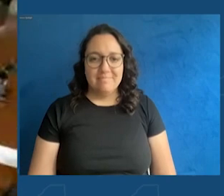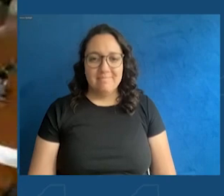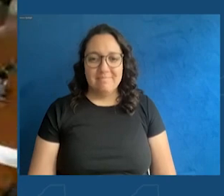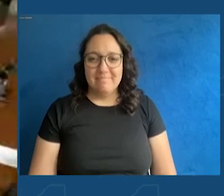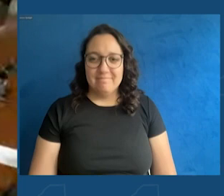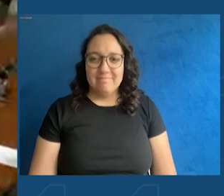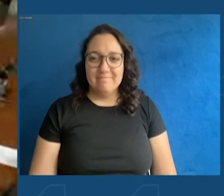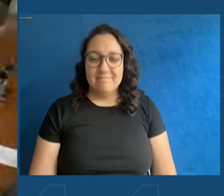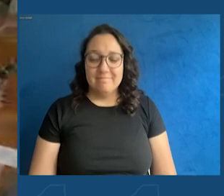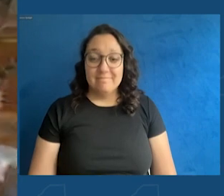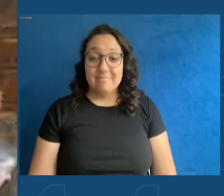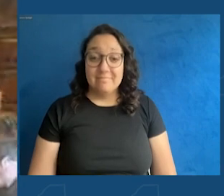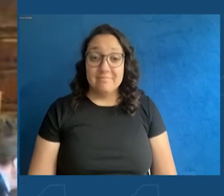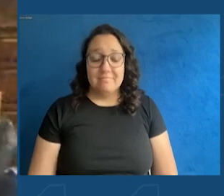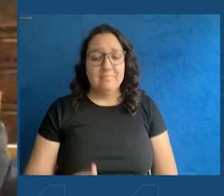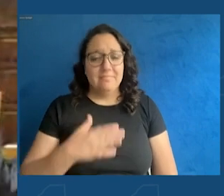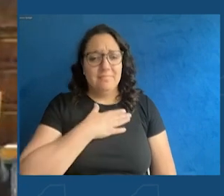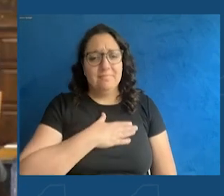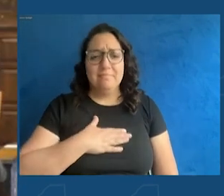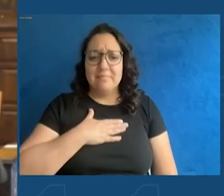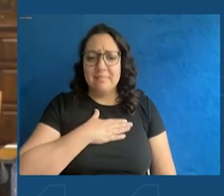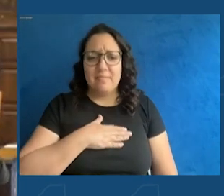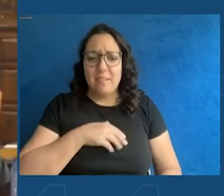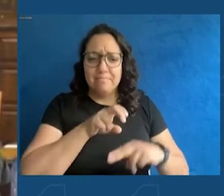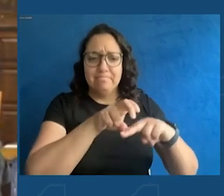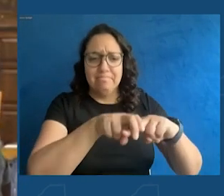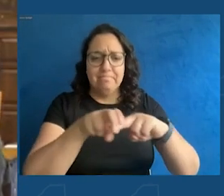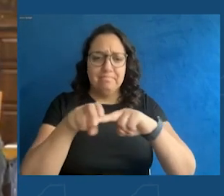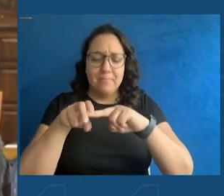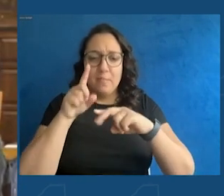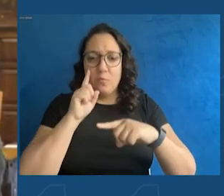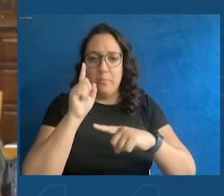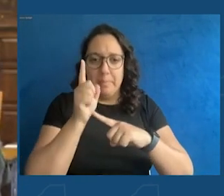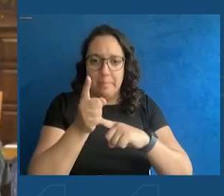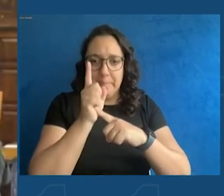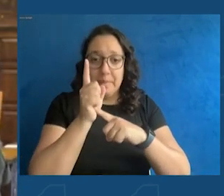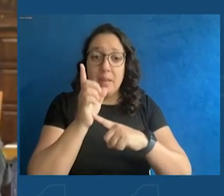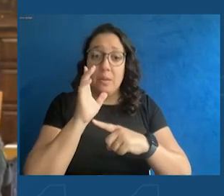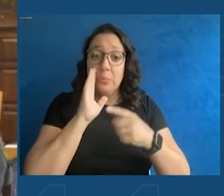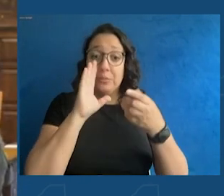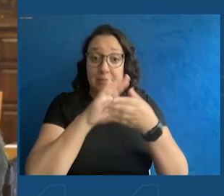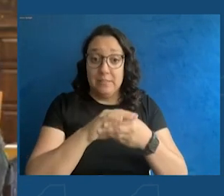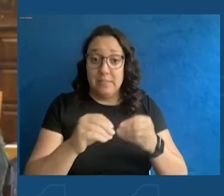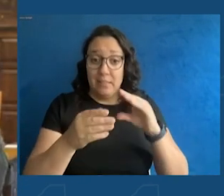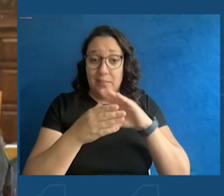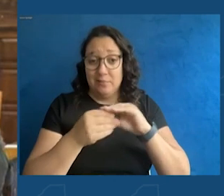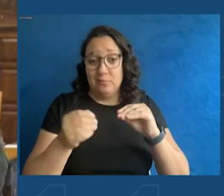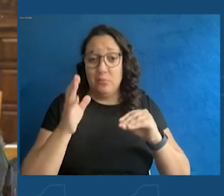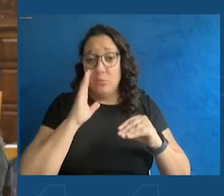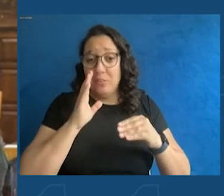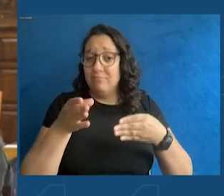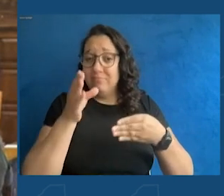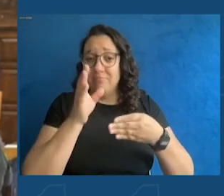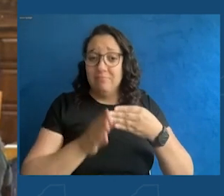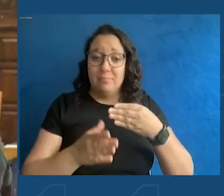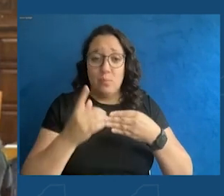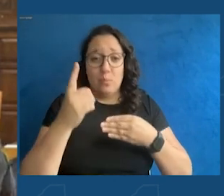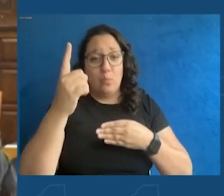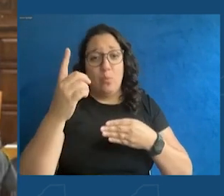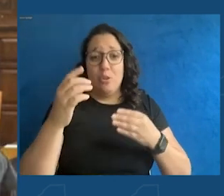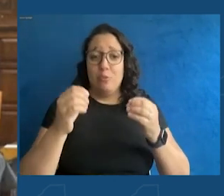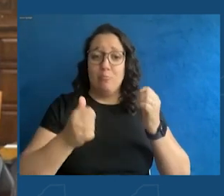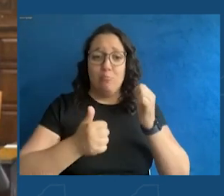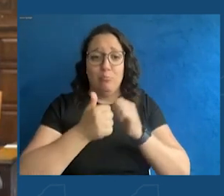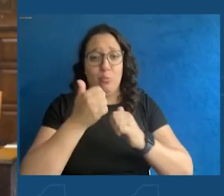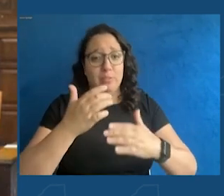And if you'll all remain seated for just 1 second, all I need to say is that concludes really one of the happiest and most propitious days we